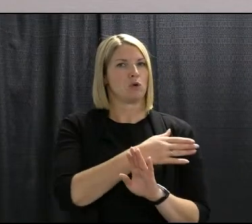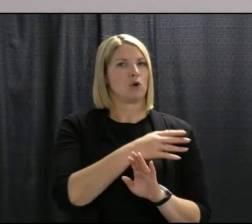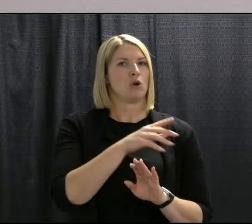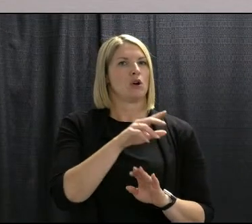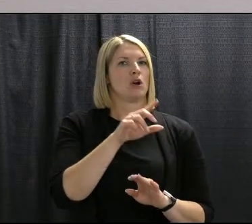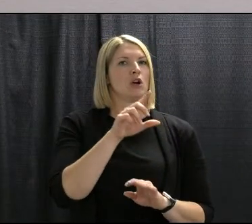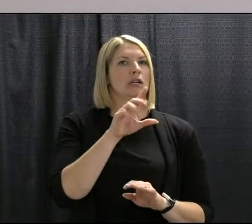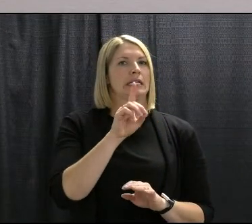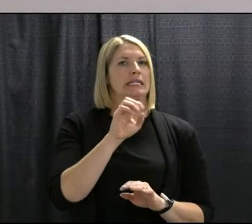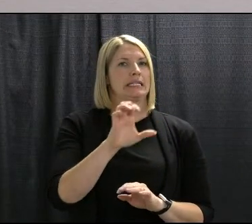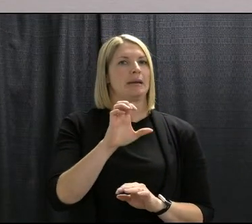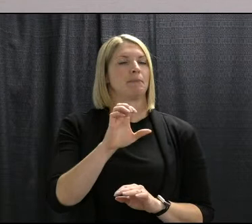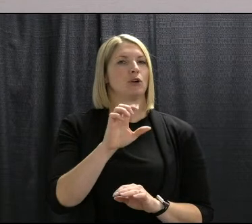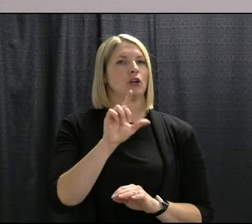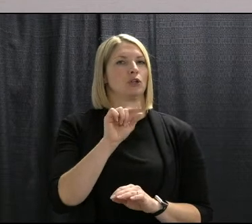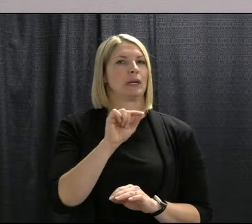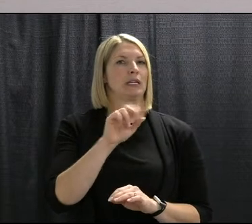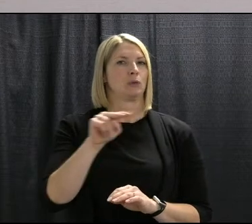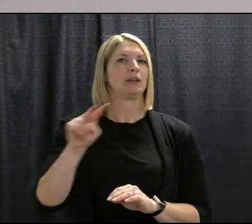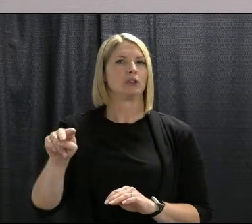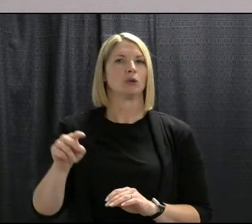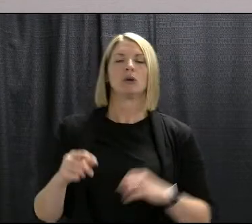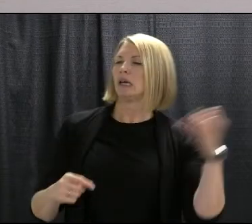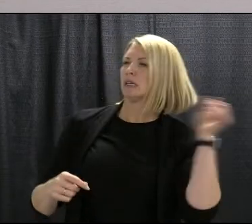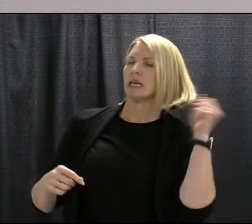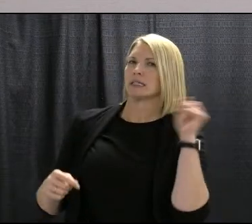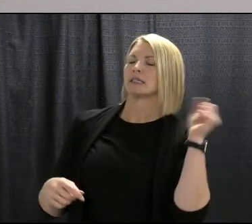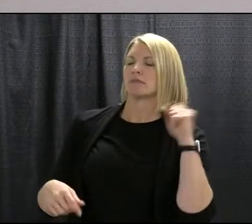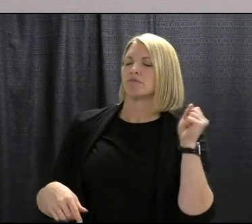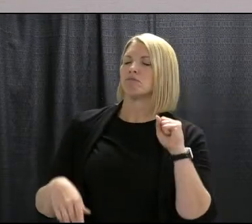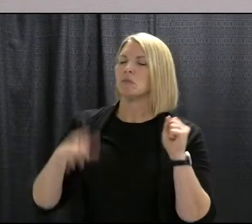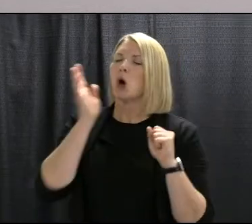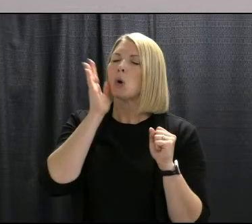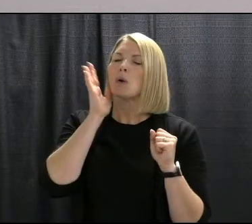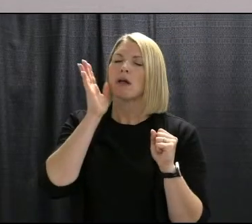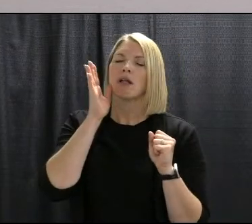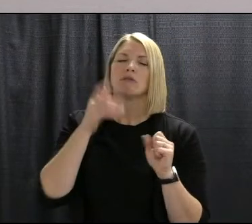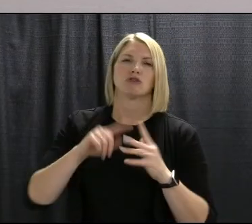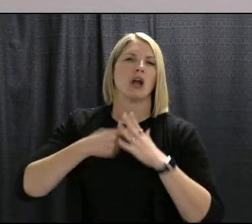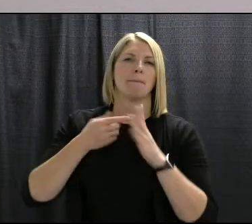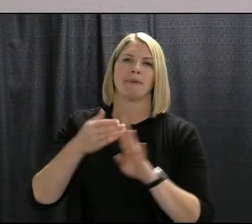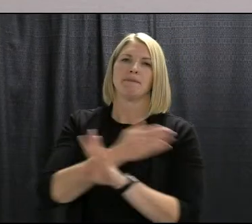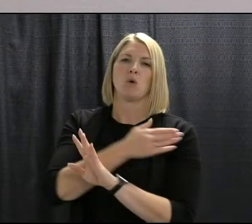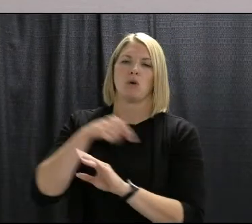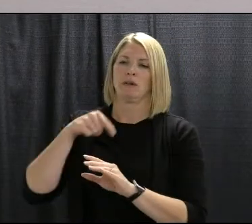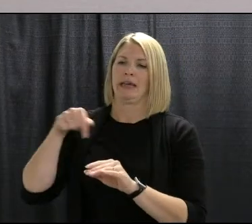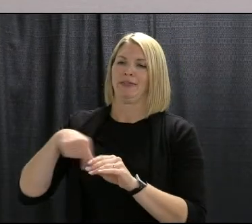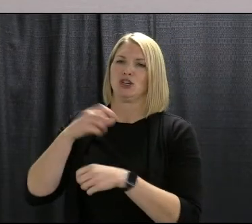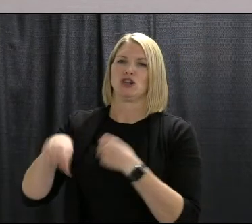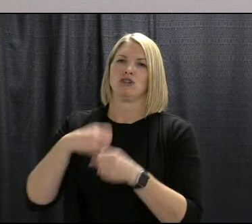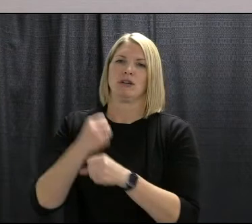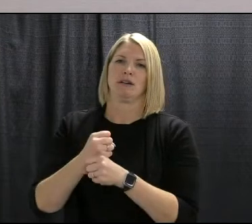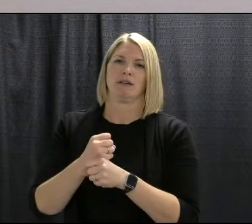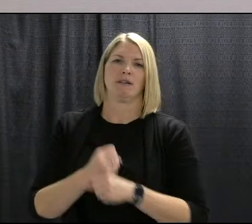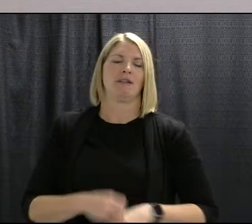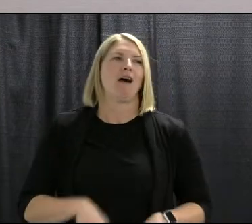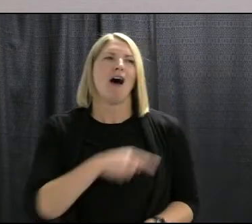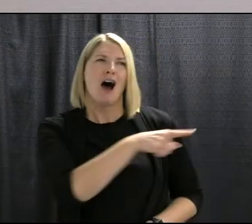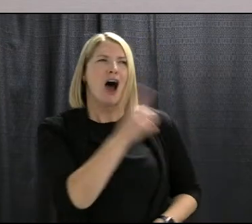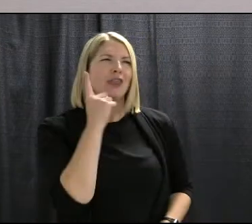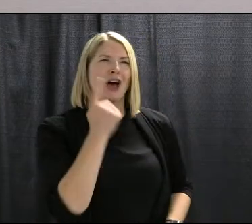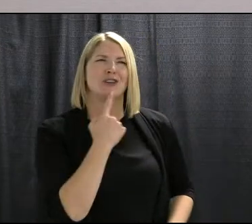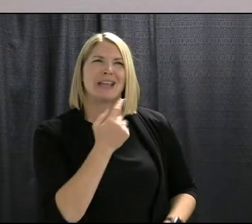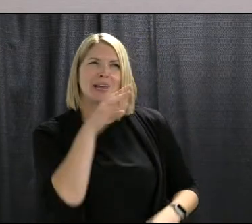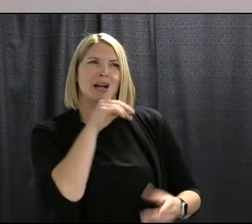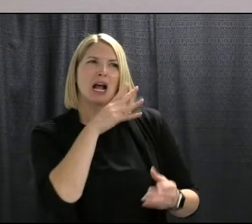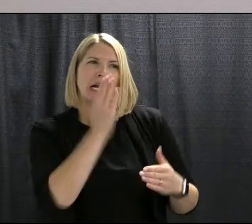commit to, by the end of the year, we'll start? Absolutely. We'll have that process started, yes. I thought you were going to say complete it then. I was prejudging